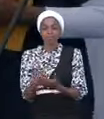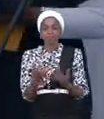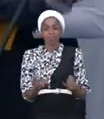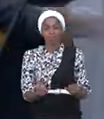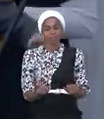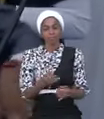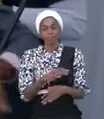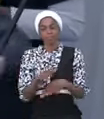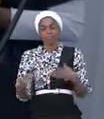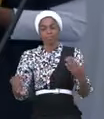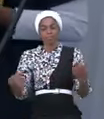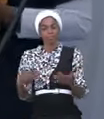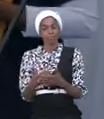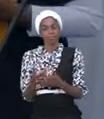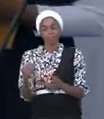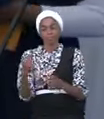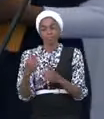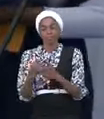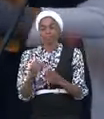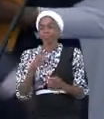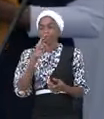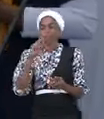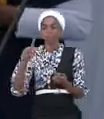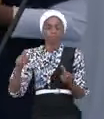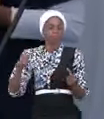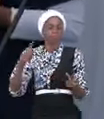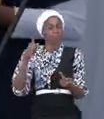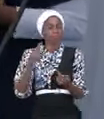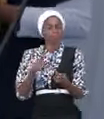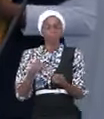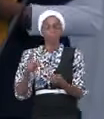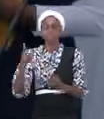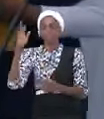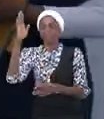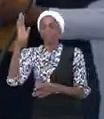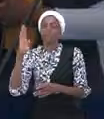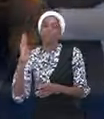all his works, they are perfect.